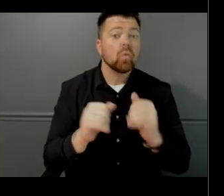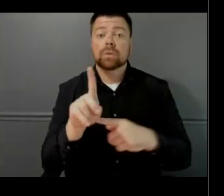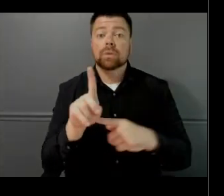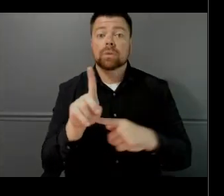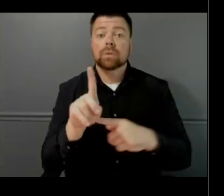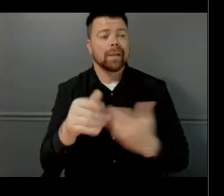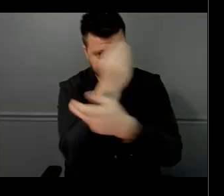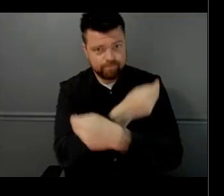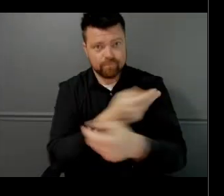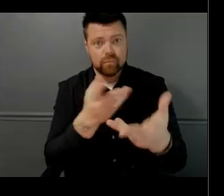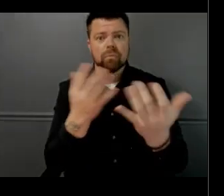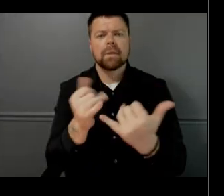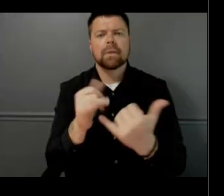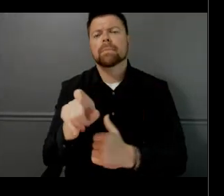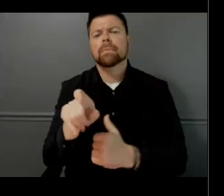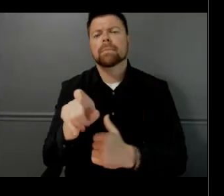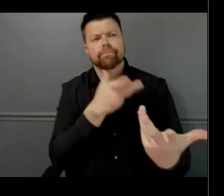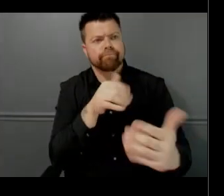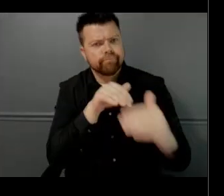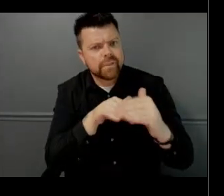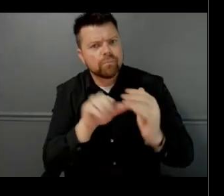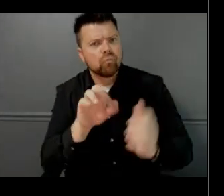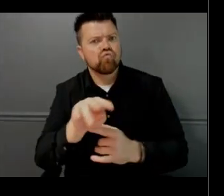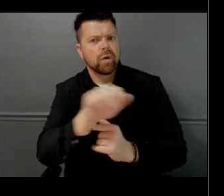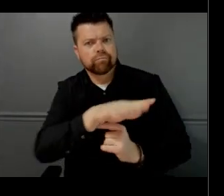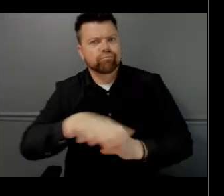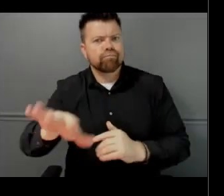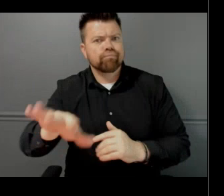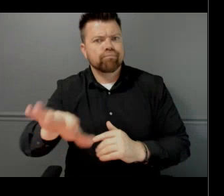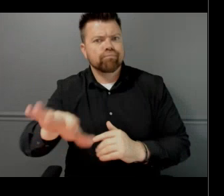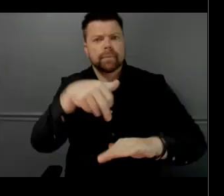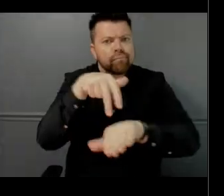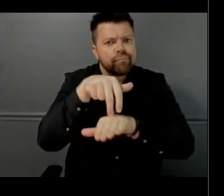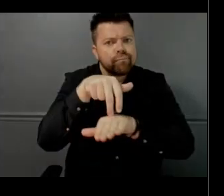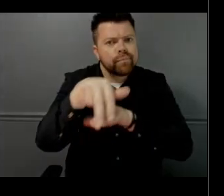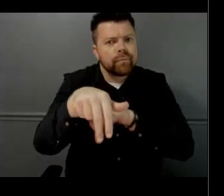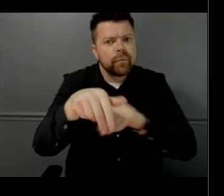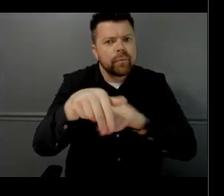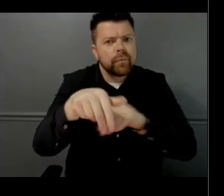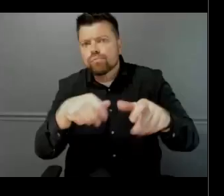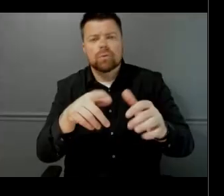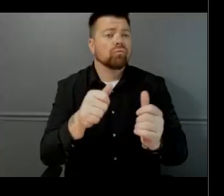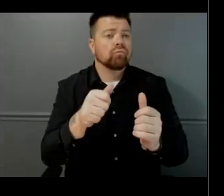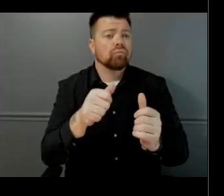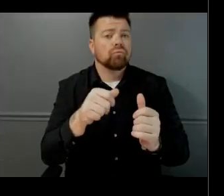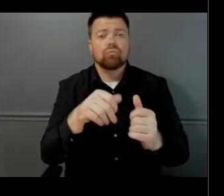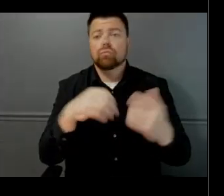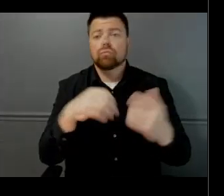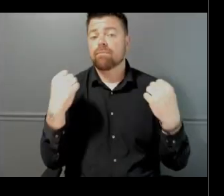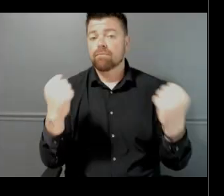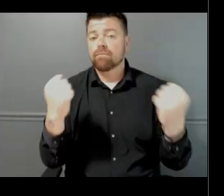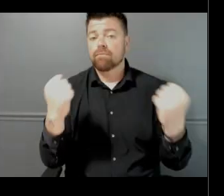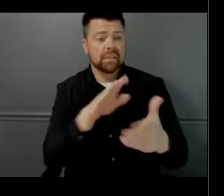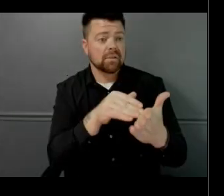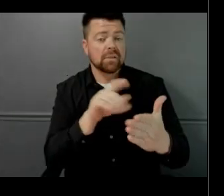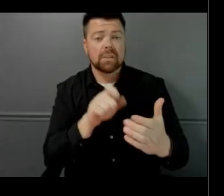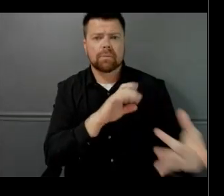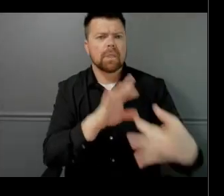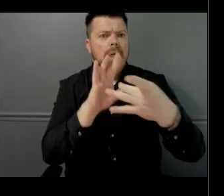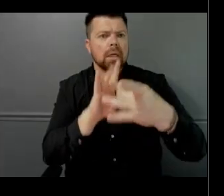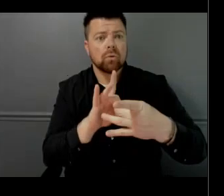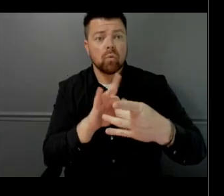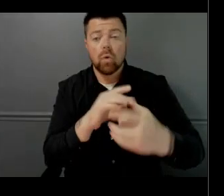said, there must be an accessible route throughout the fitness center, and it must connect with at least one of each type of equipment,